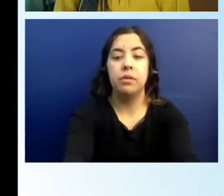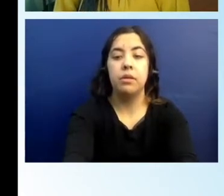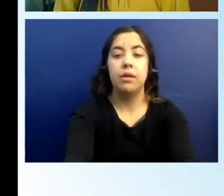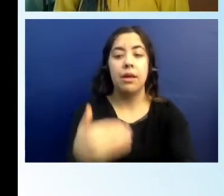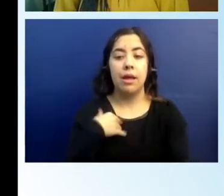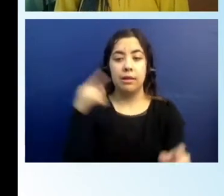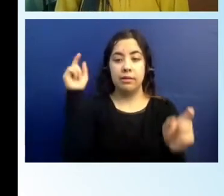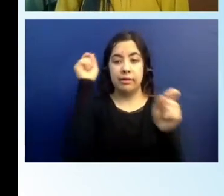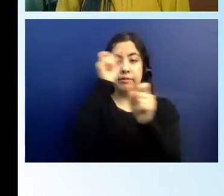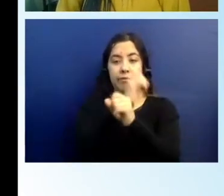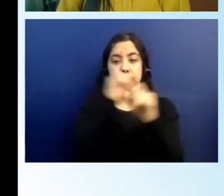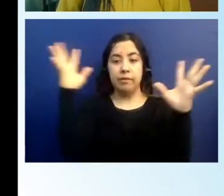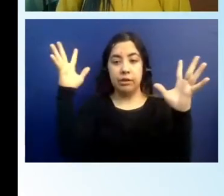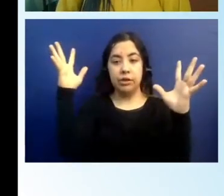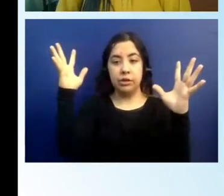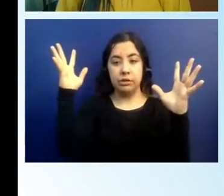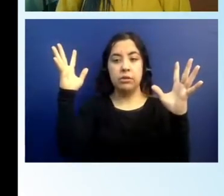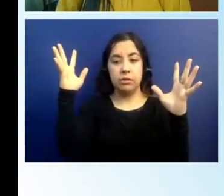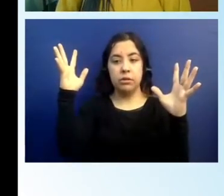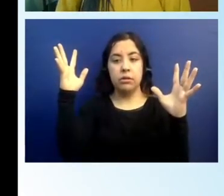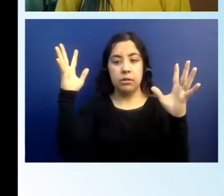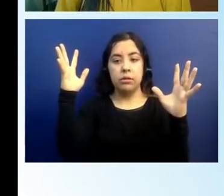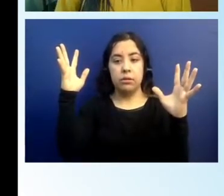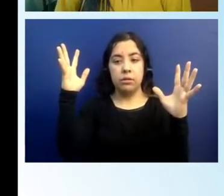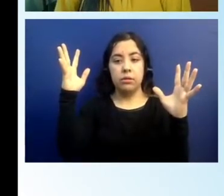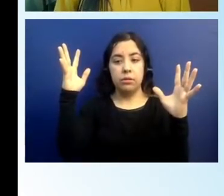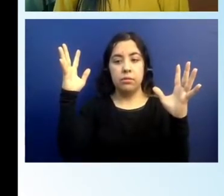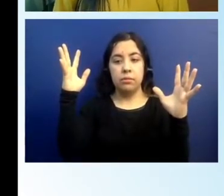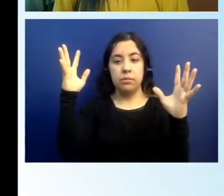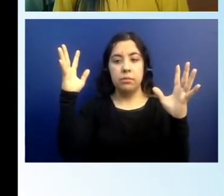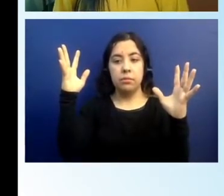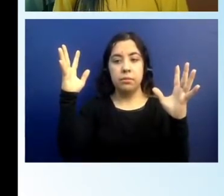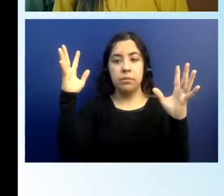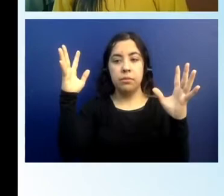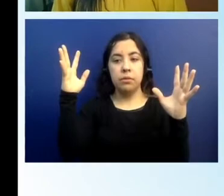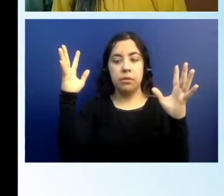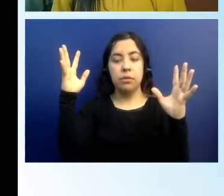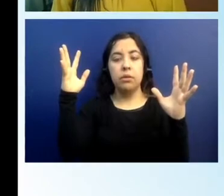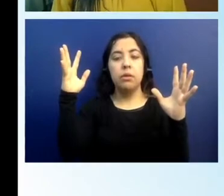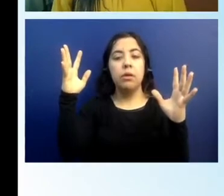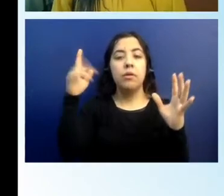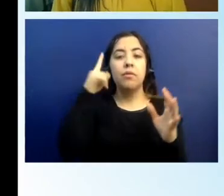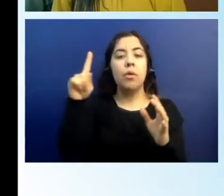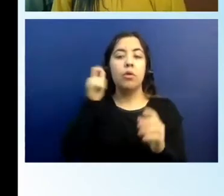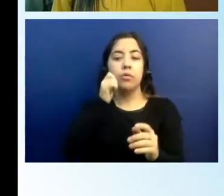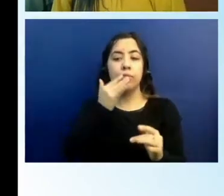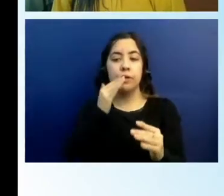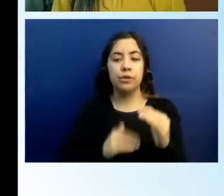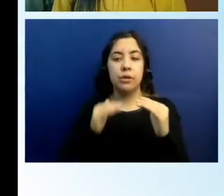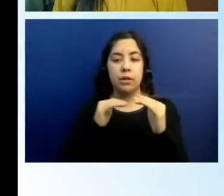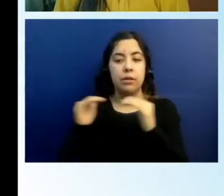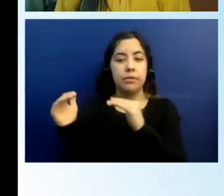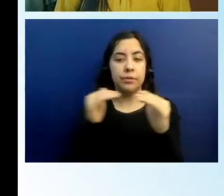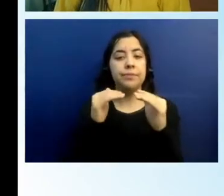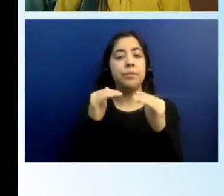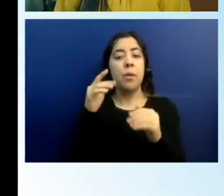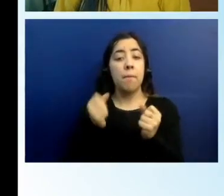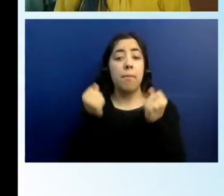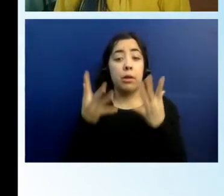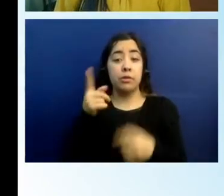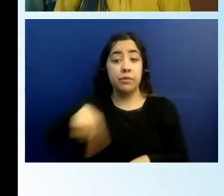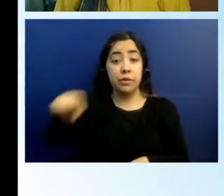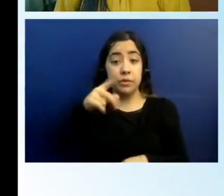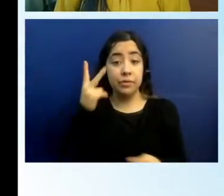Office of Equity and Racial Justice. Much of what you have seen and what we focused on in the last couple of months has really been